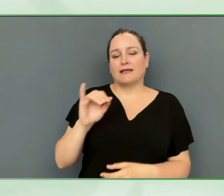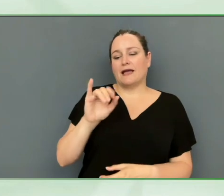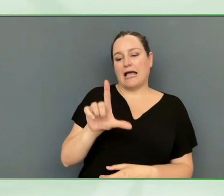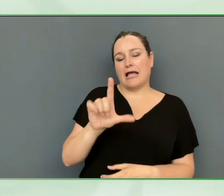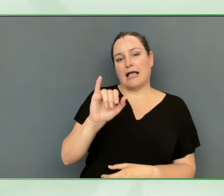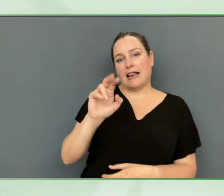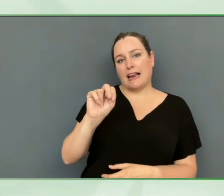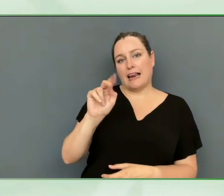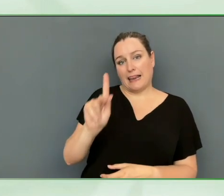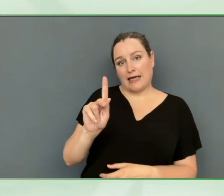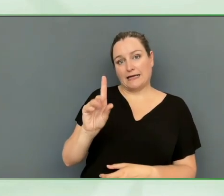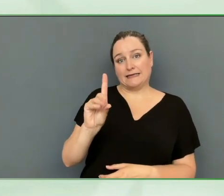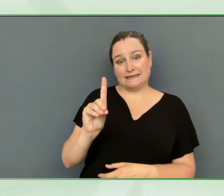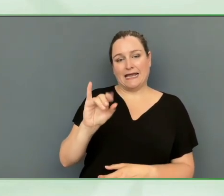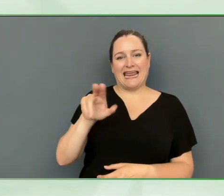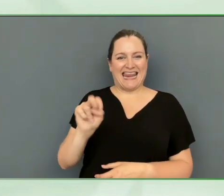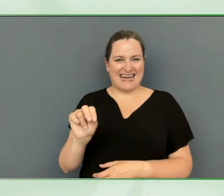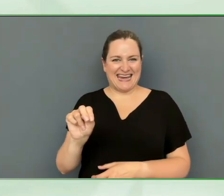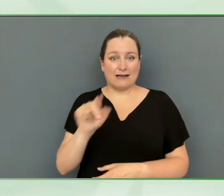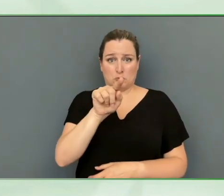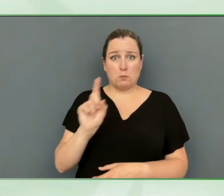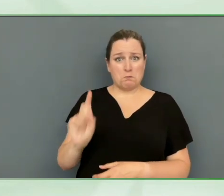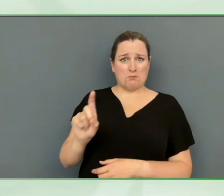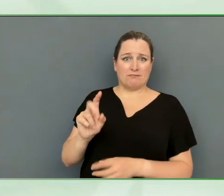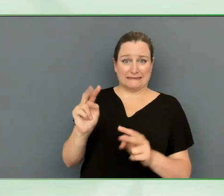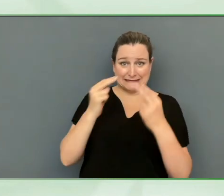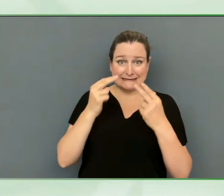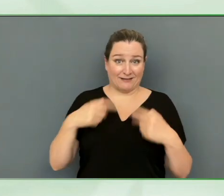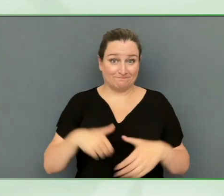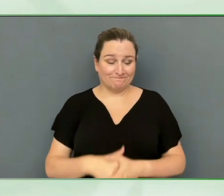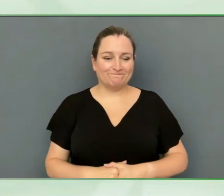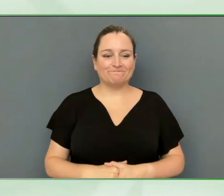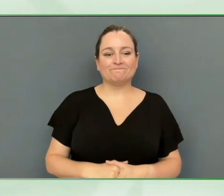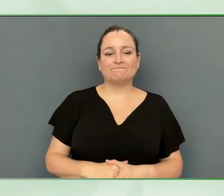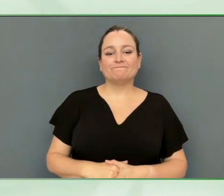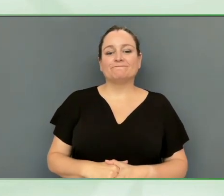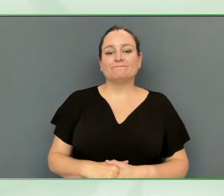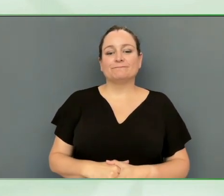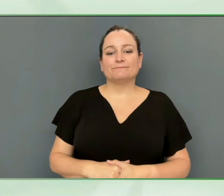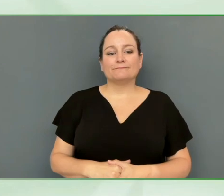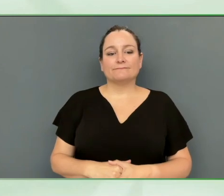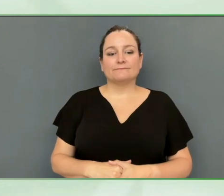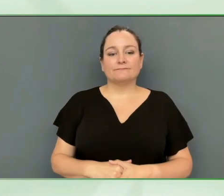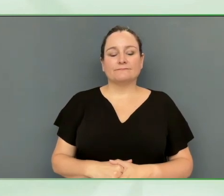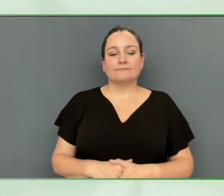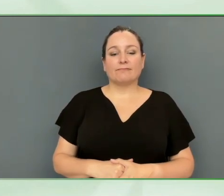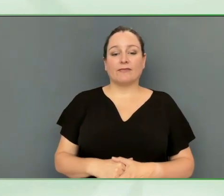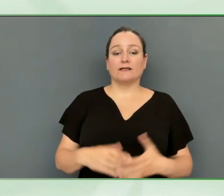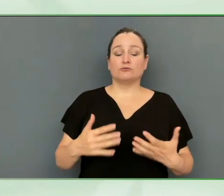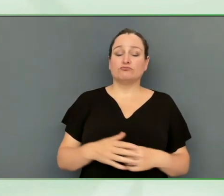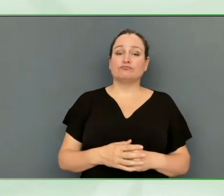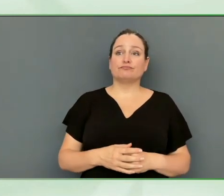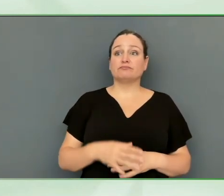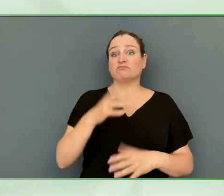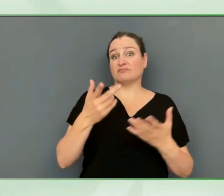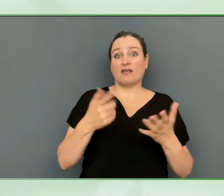is before we were there was no software available if you were dyslexic. One of our